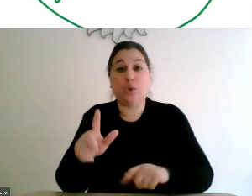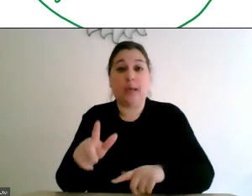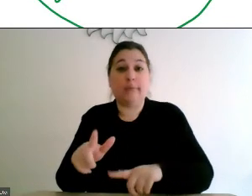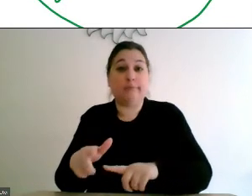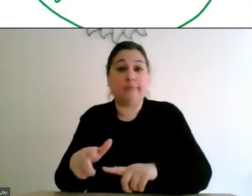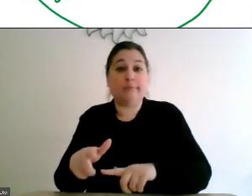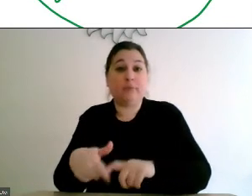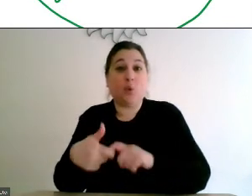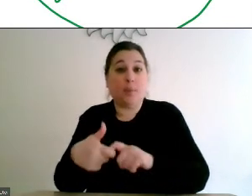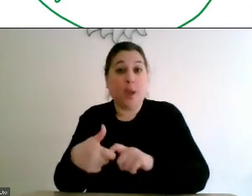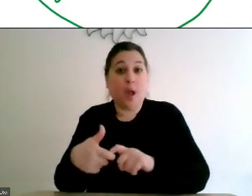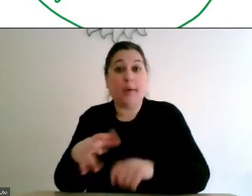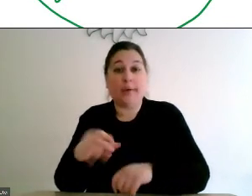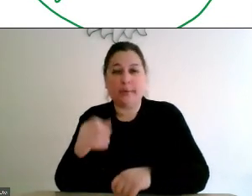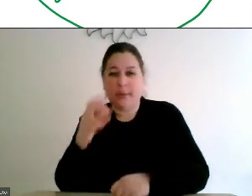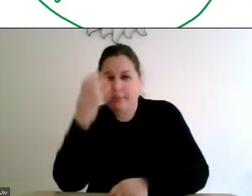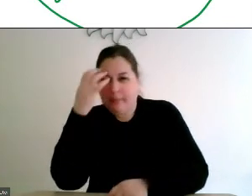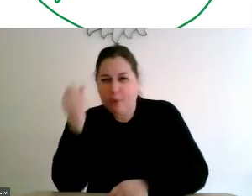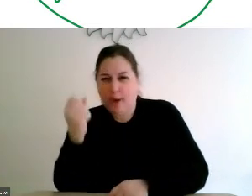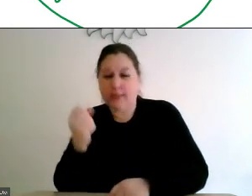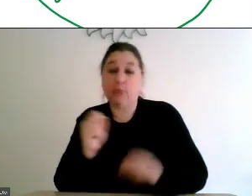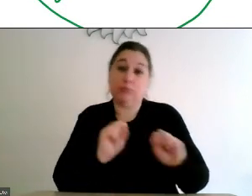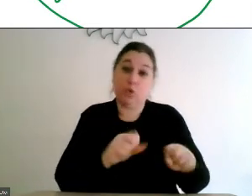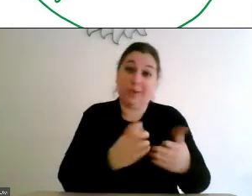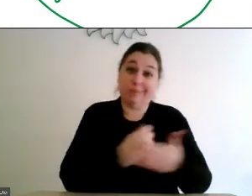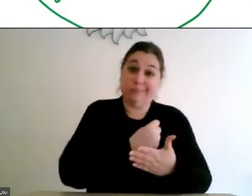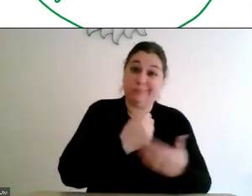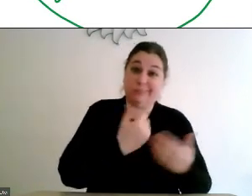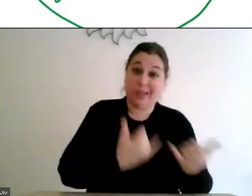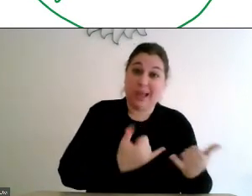a couple more slides. Okay.